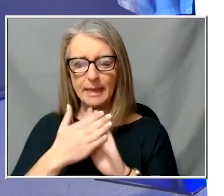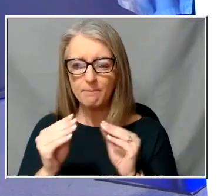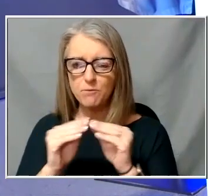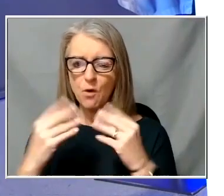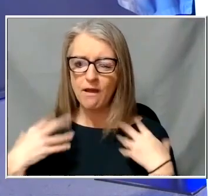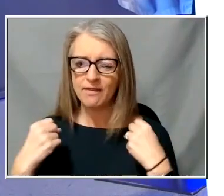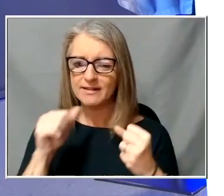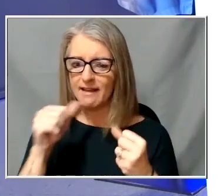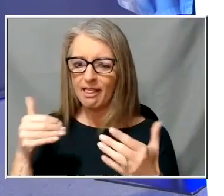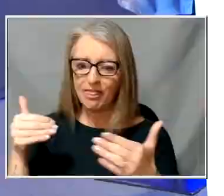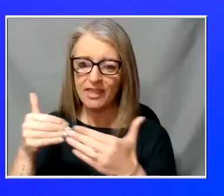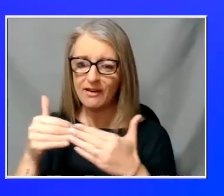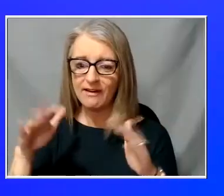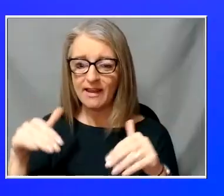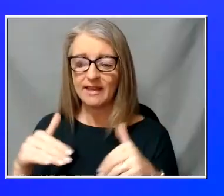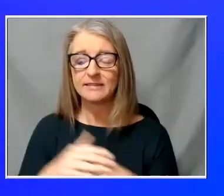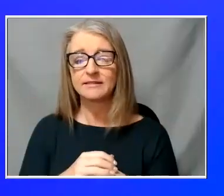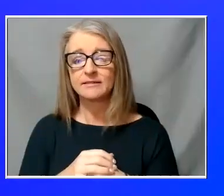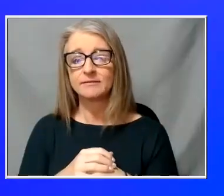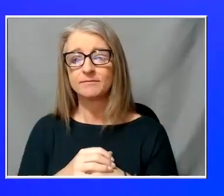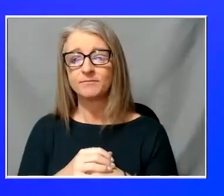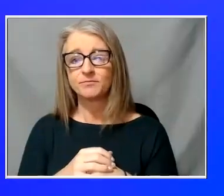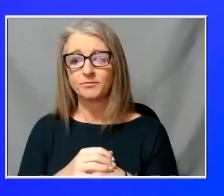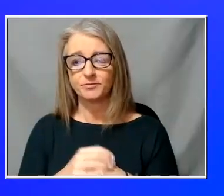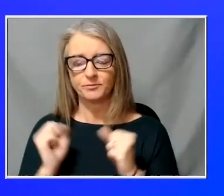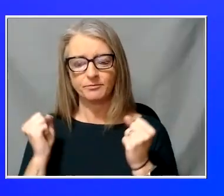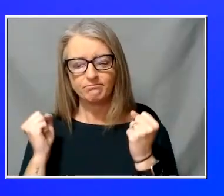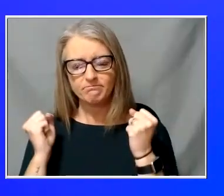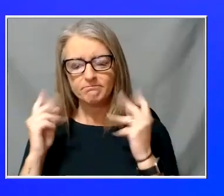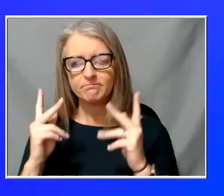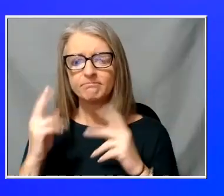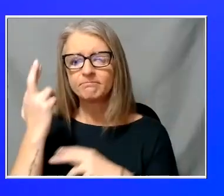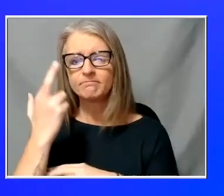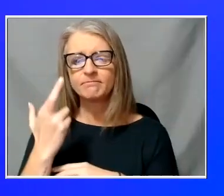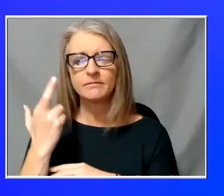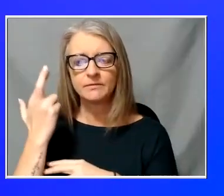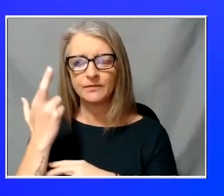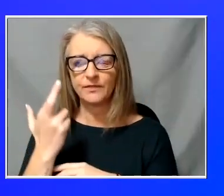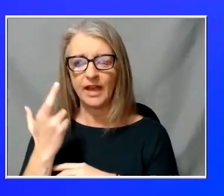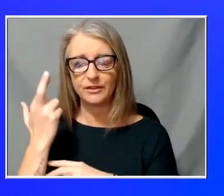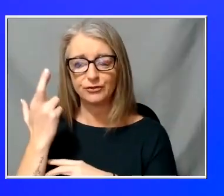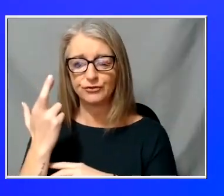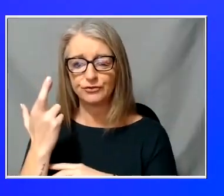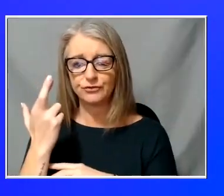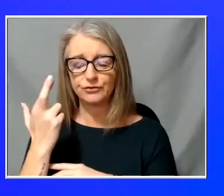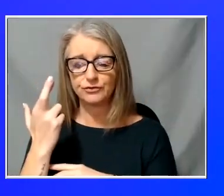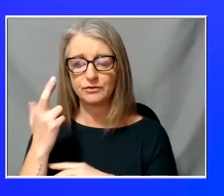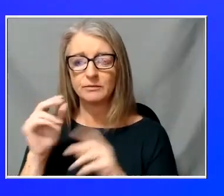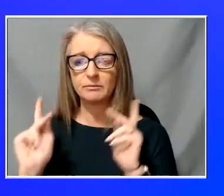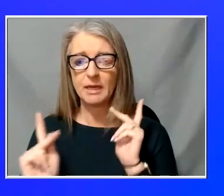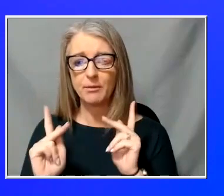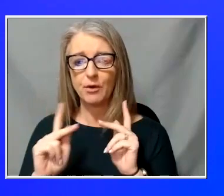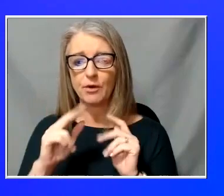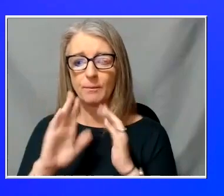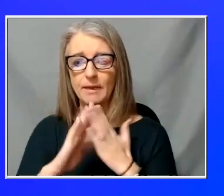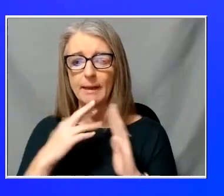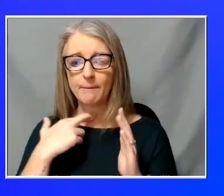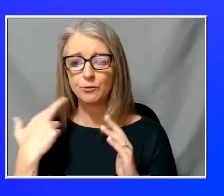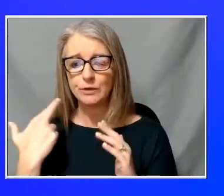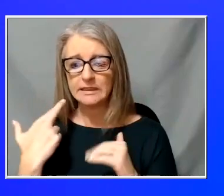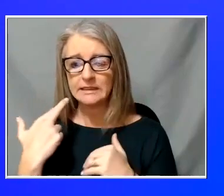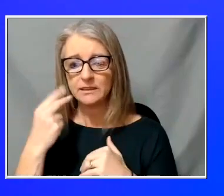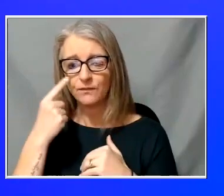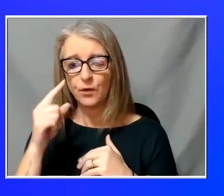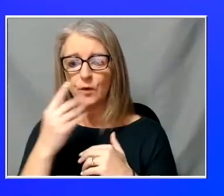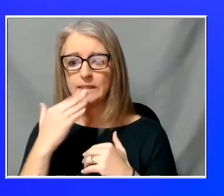yet? So there are many factors that put people at risk of diabetes. You know,